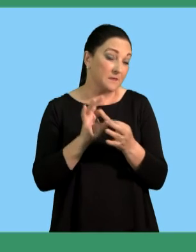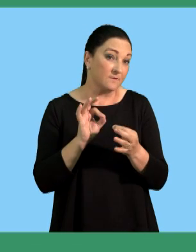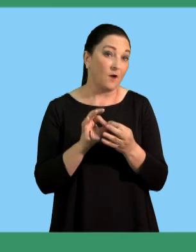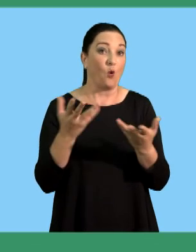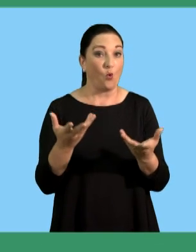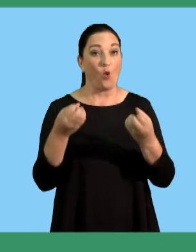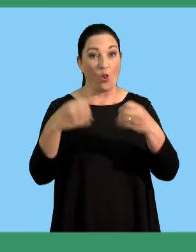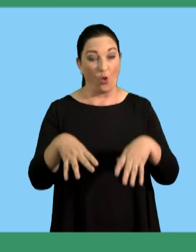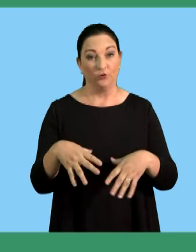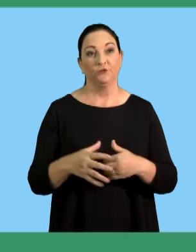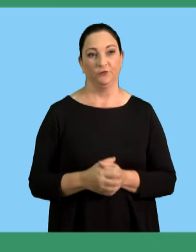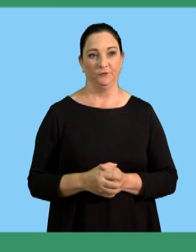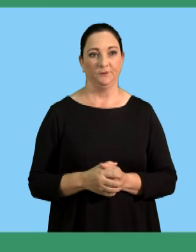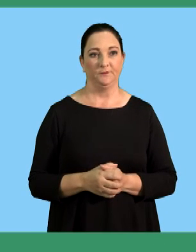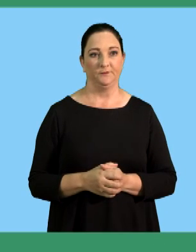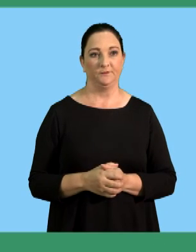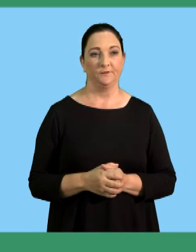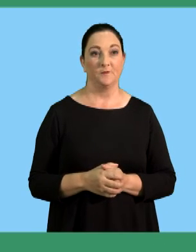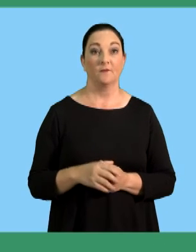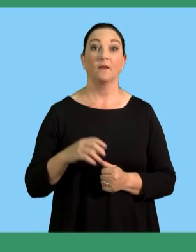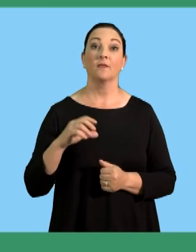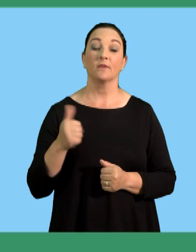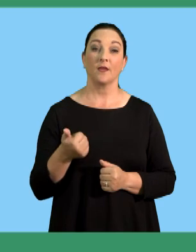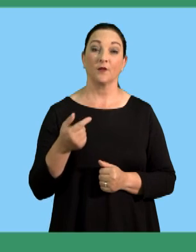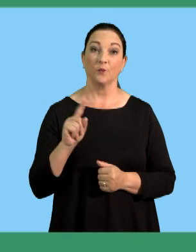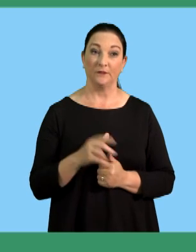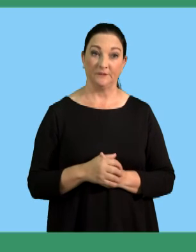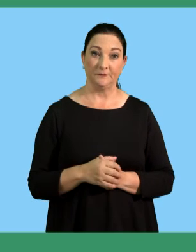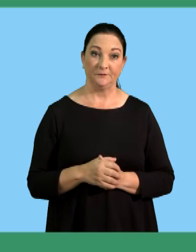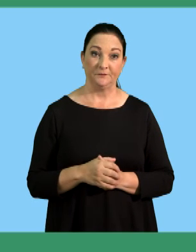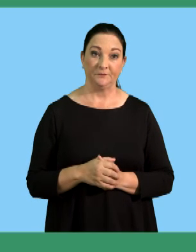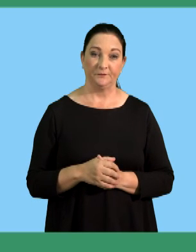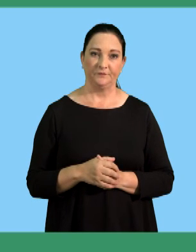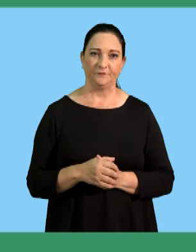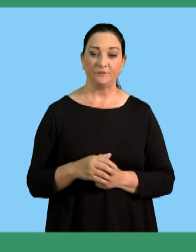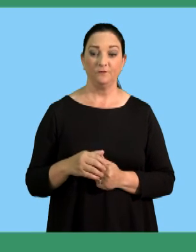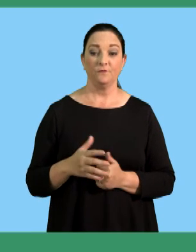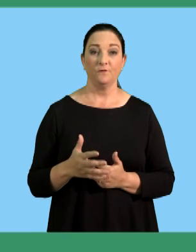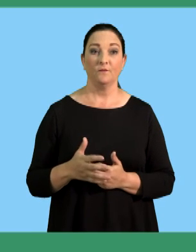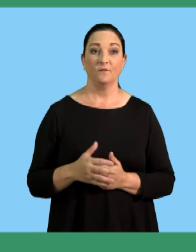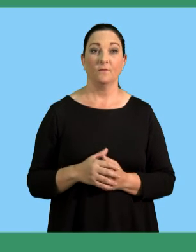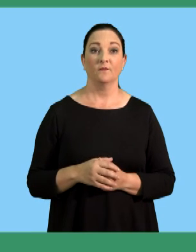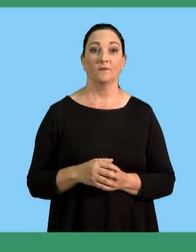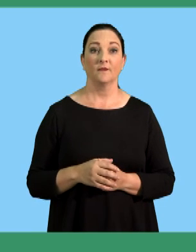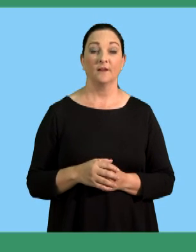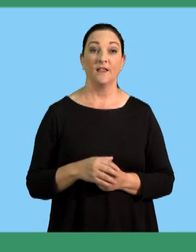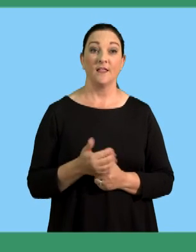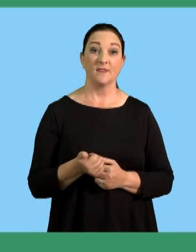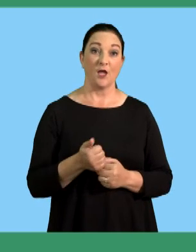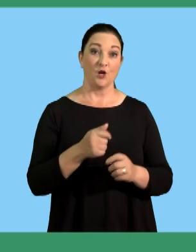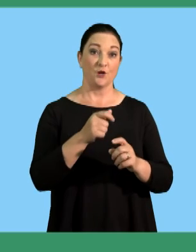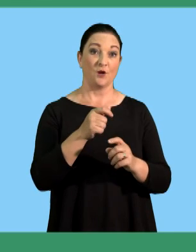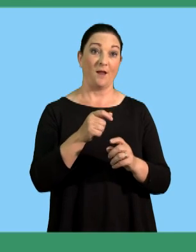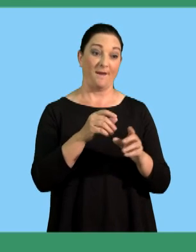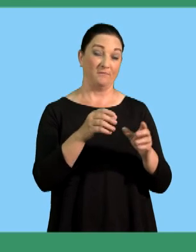event. Then, this is an agreement where the insurer, meaning